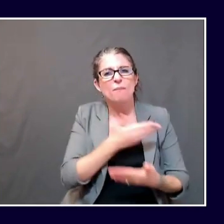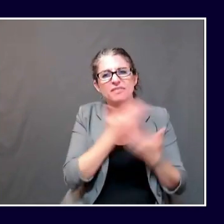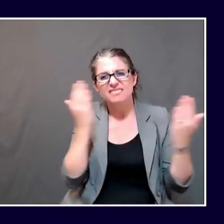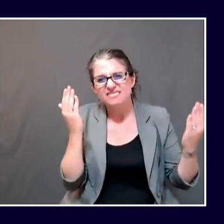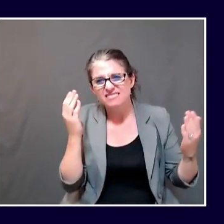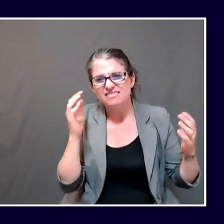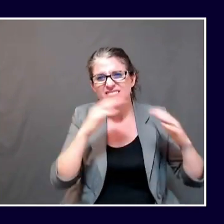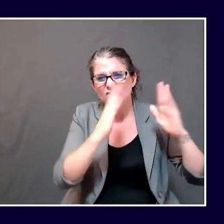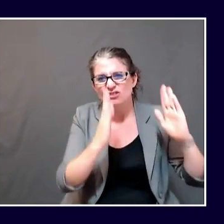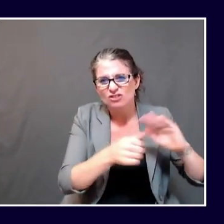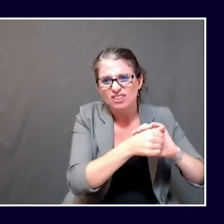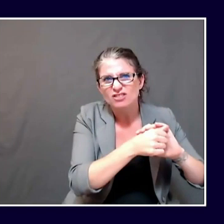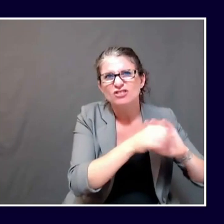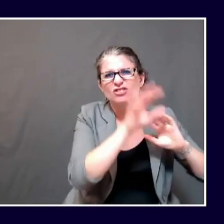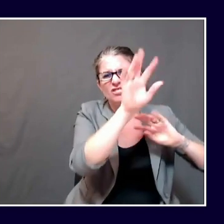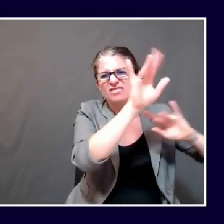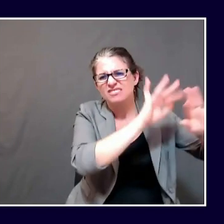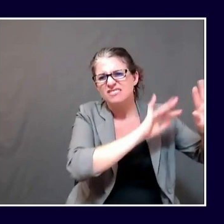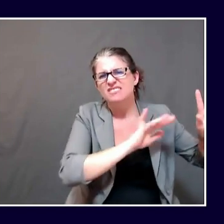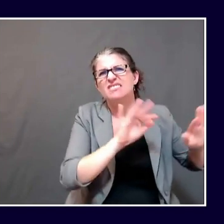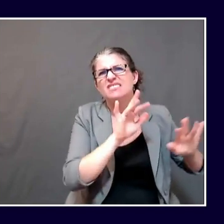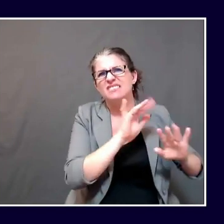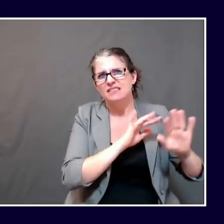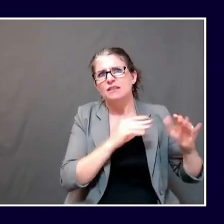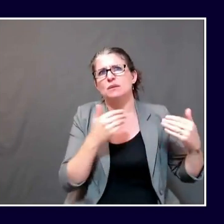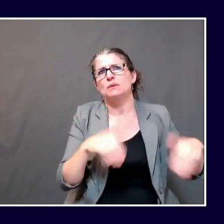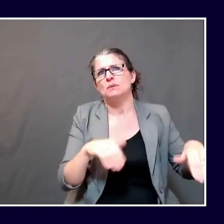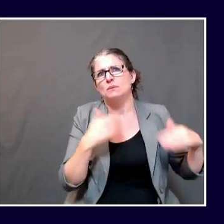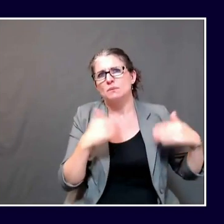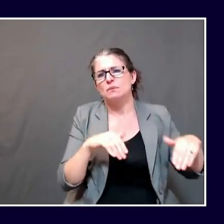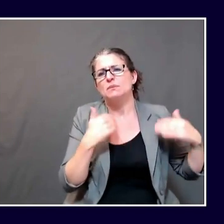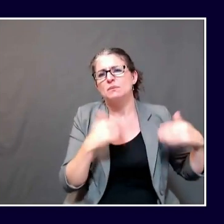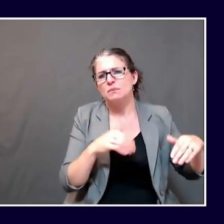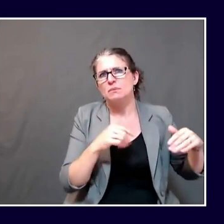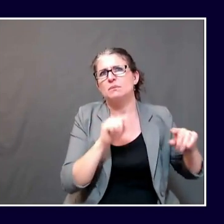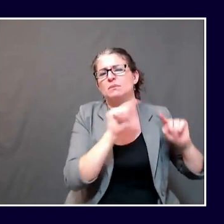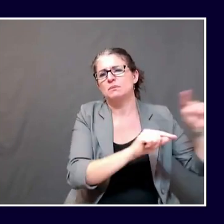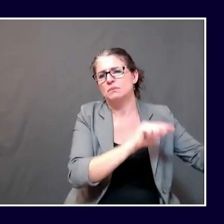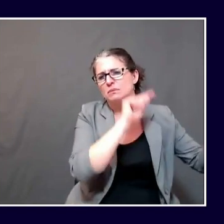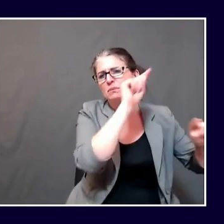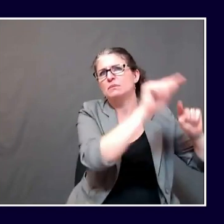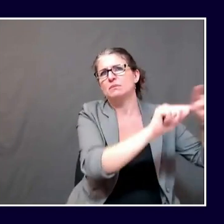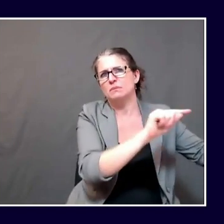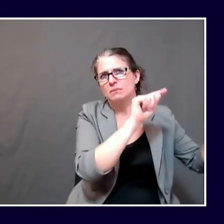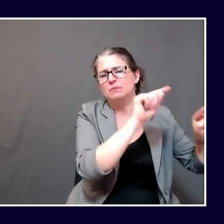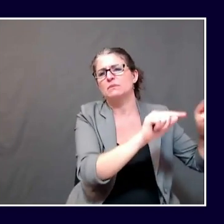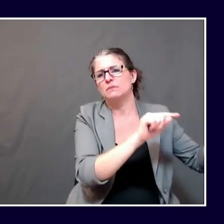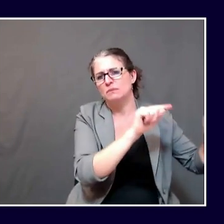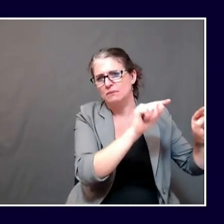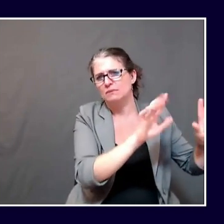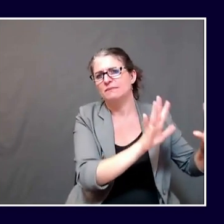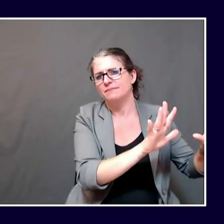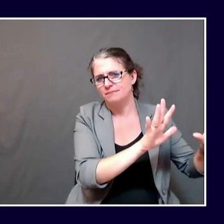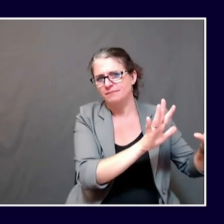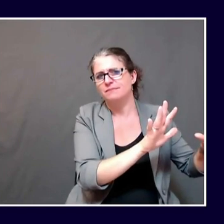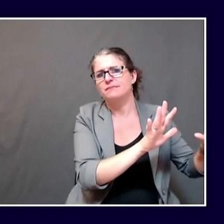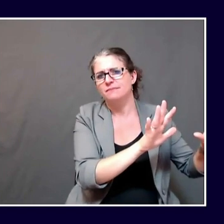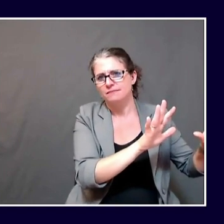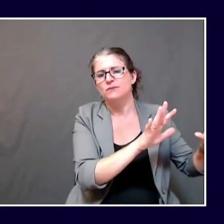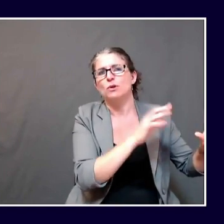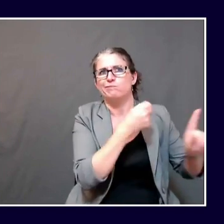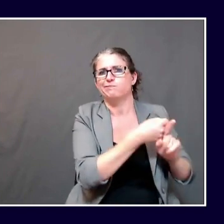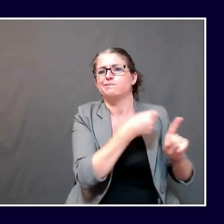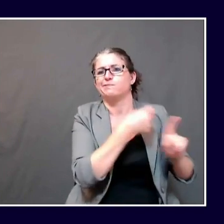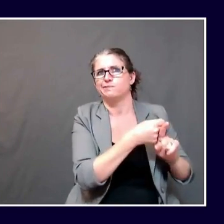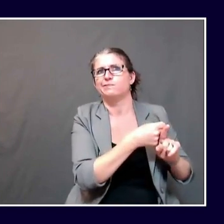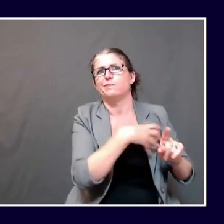cetera, which of course generally have an older population in them. As more PPE and infection control